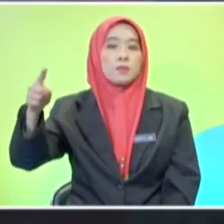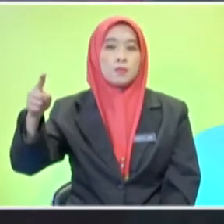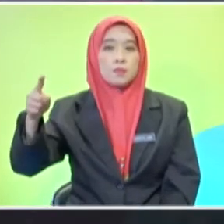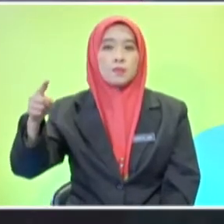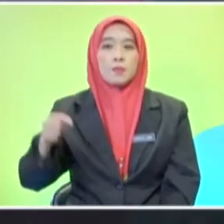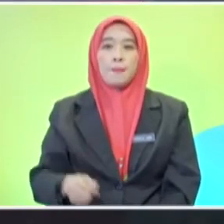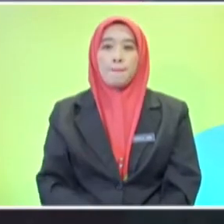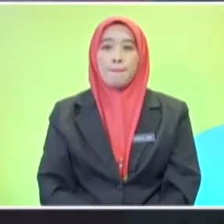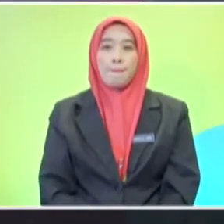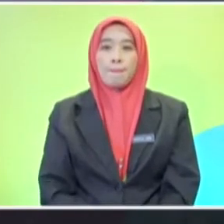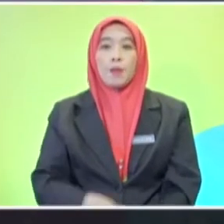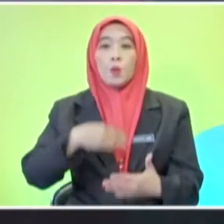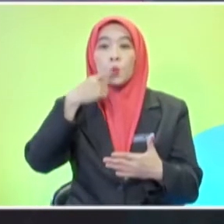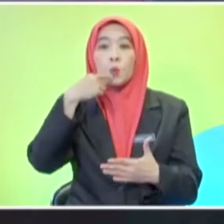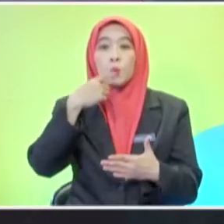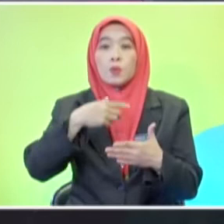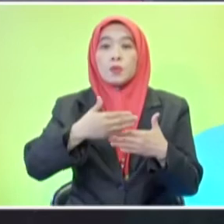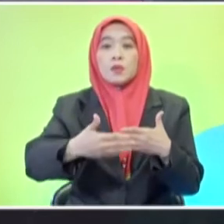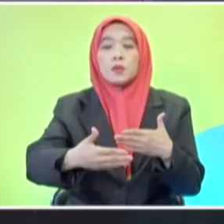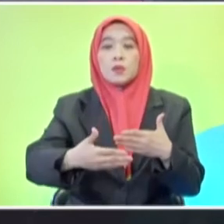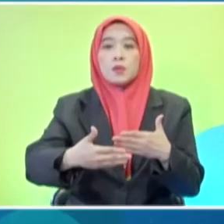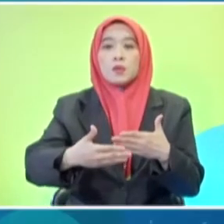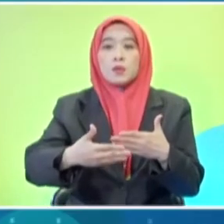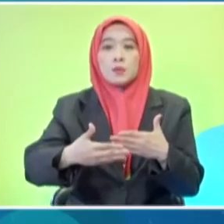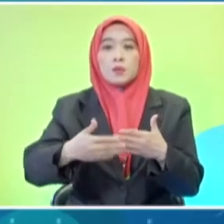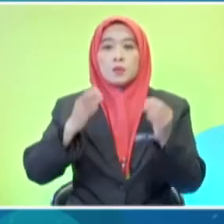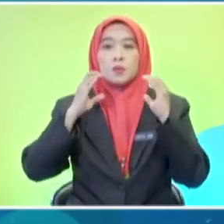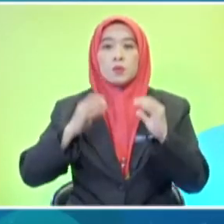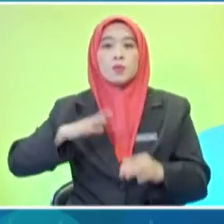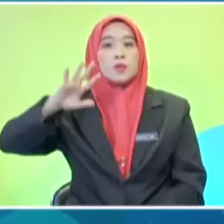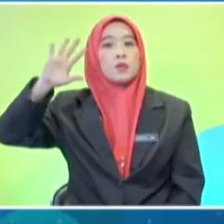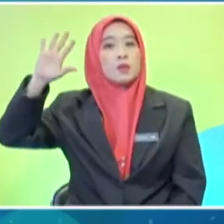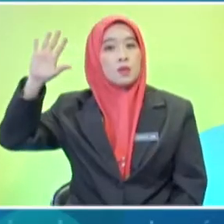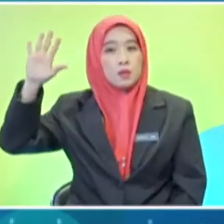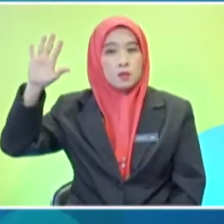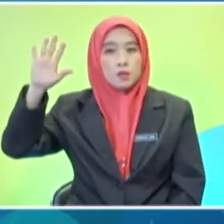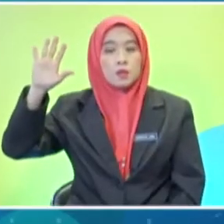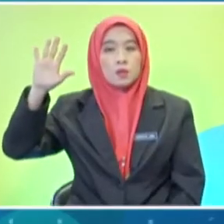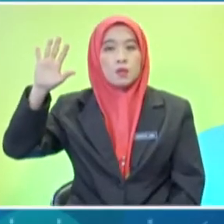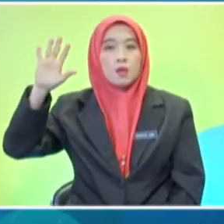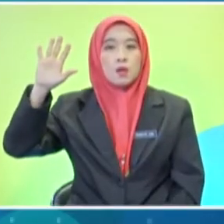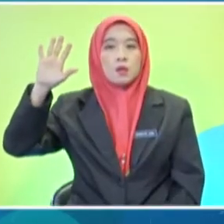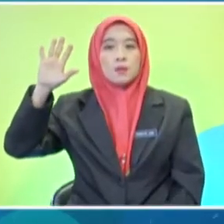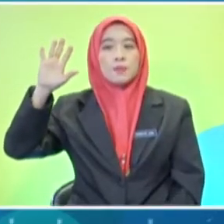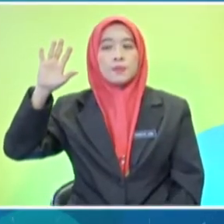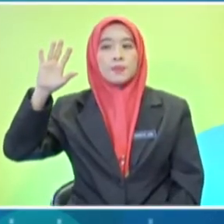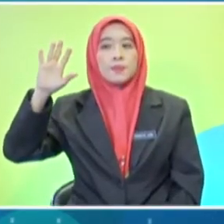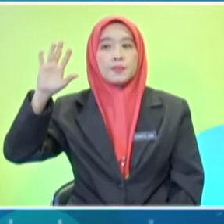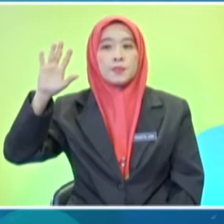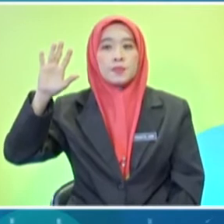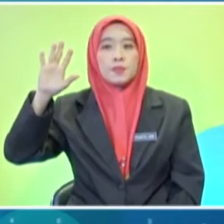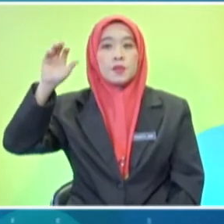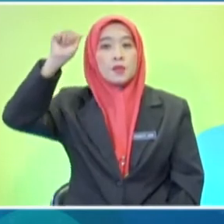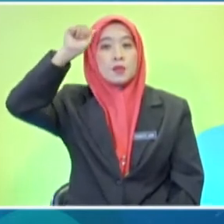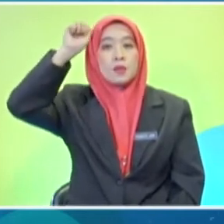good. Who's next? Who wants to put? Raise their hands. Raise your hands up, please. Okay. All right,